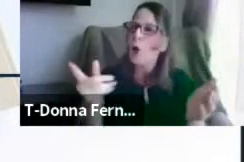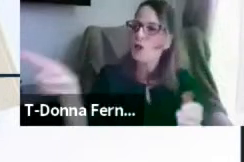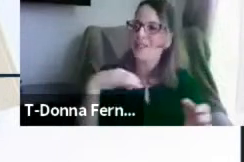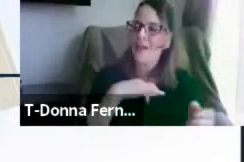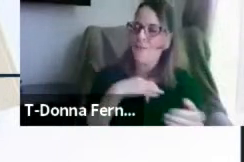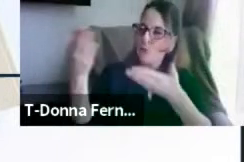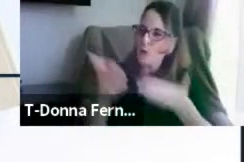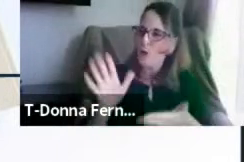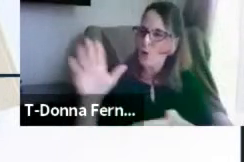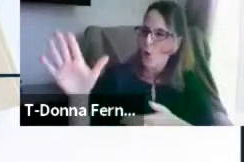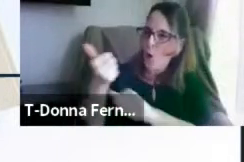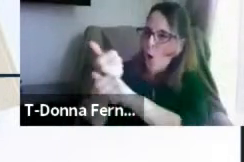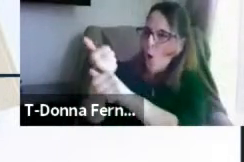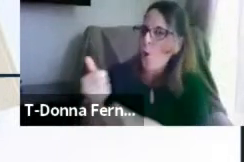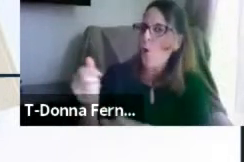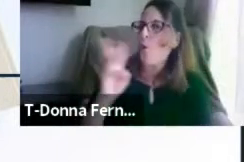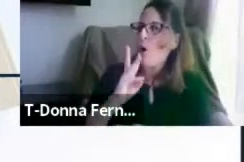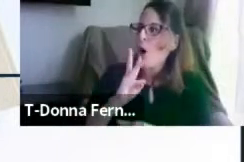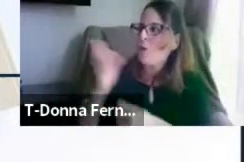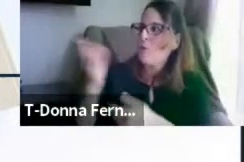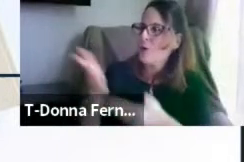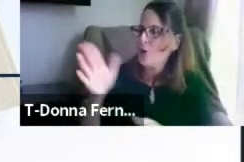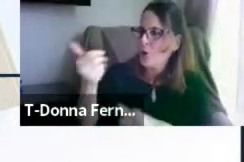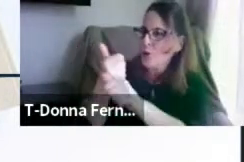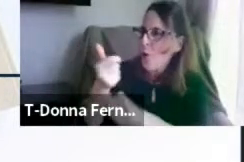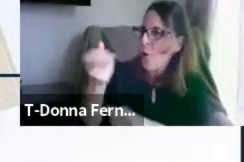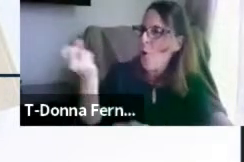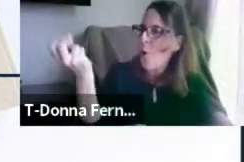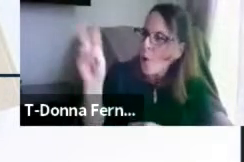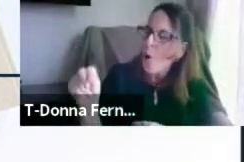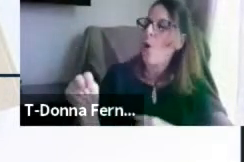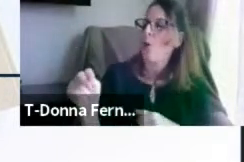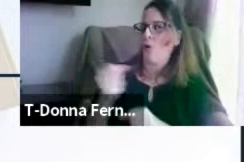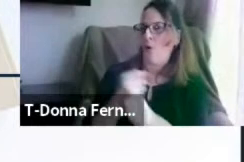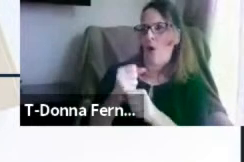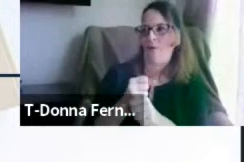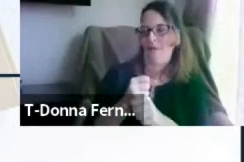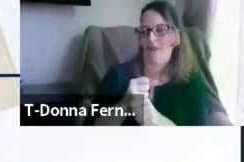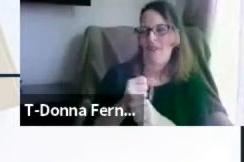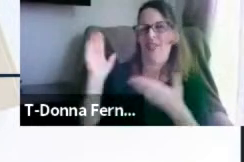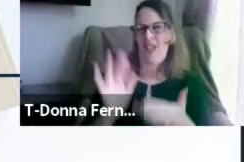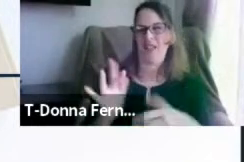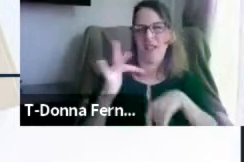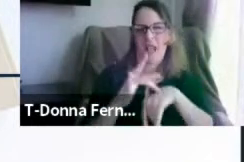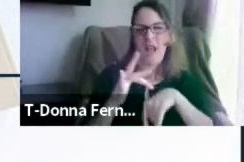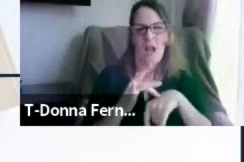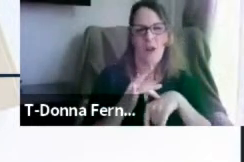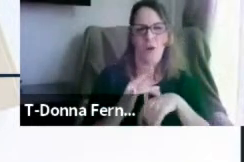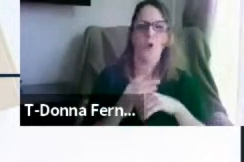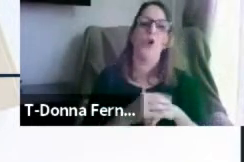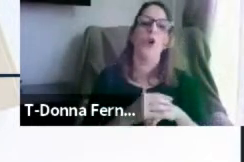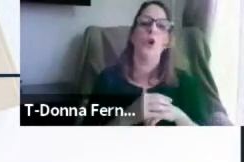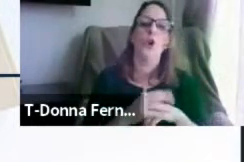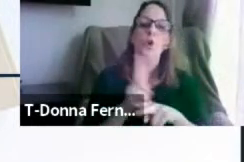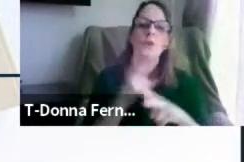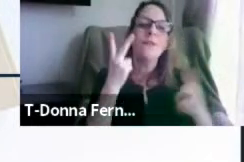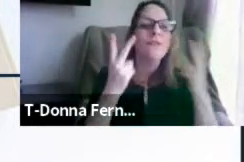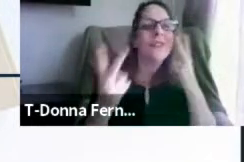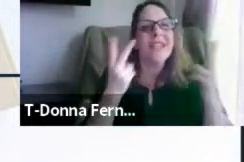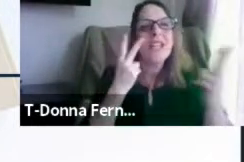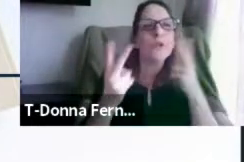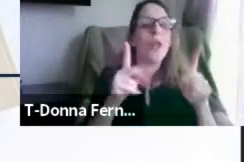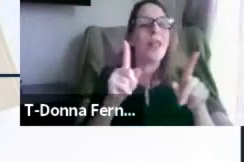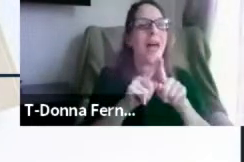in their own water. That's just one less point of contact. Use visual cues. Use those